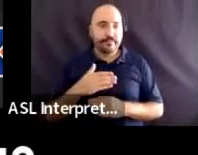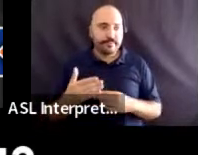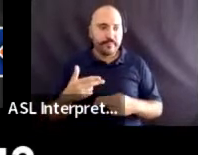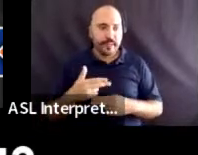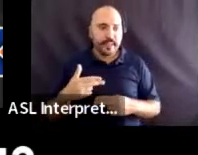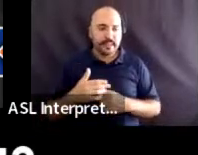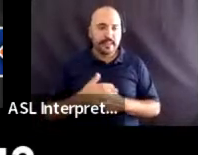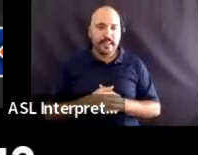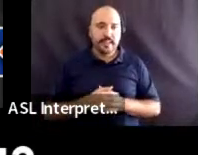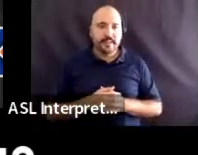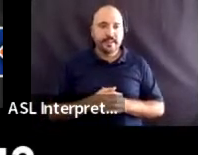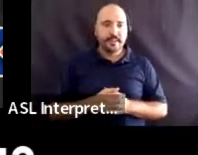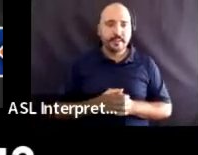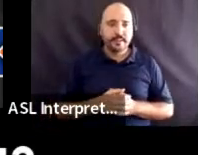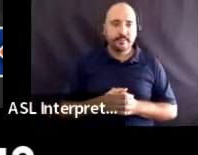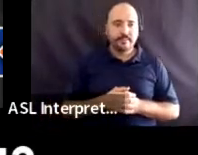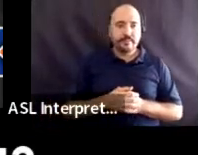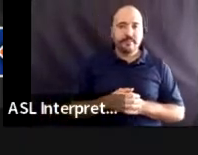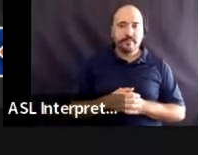slide.